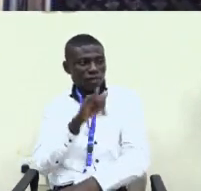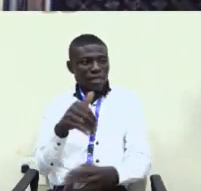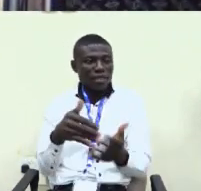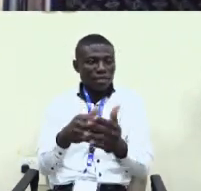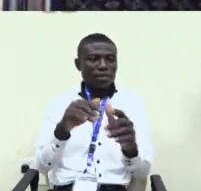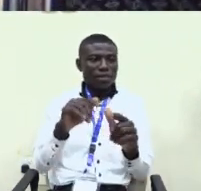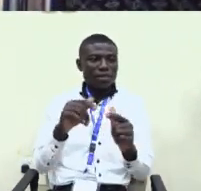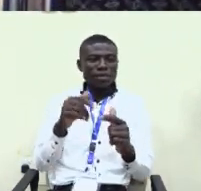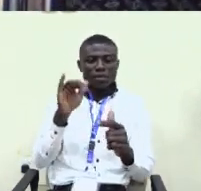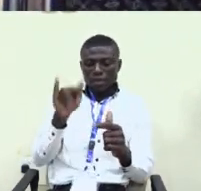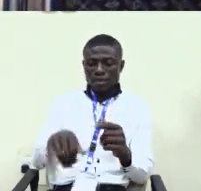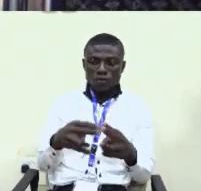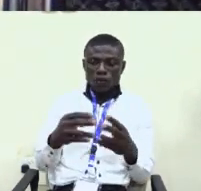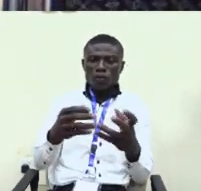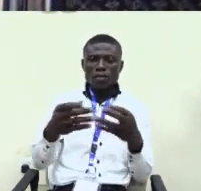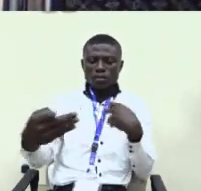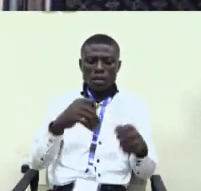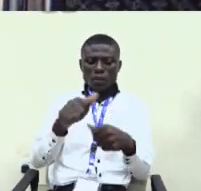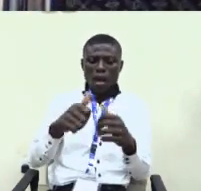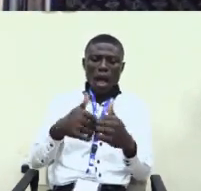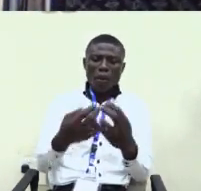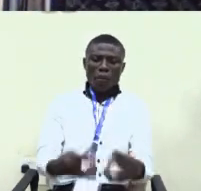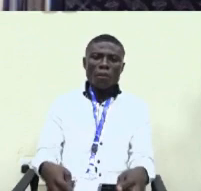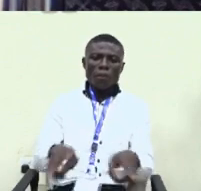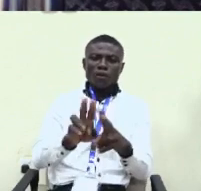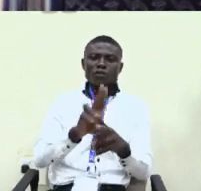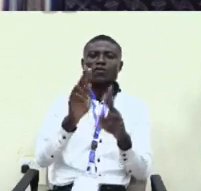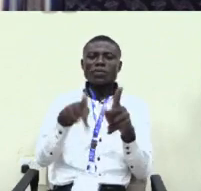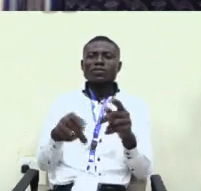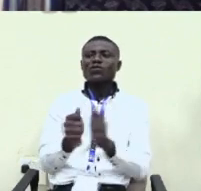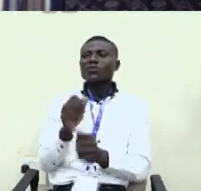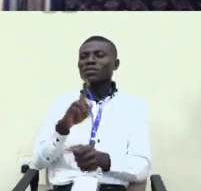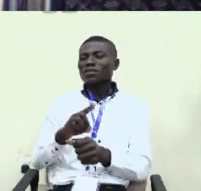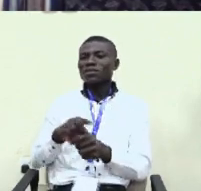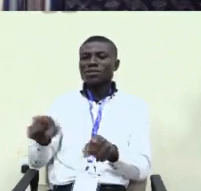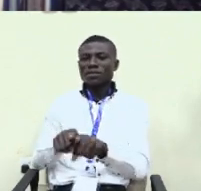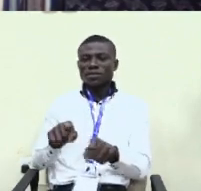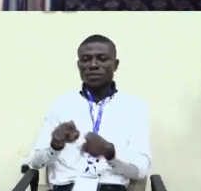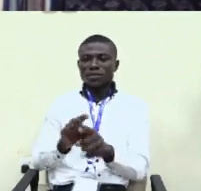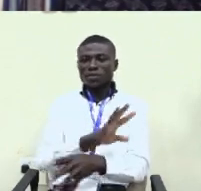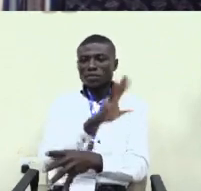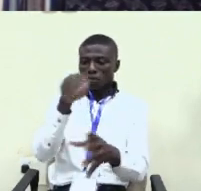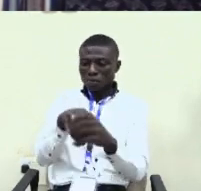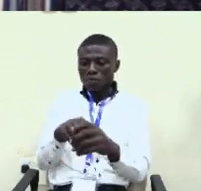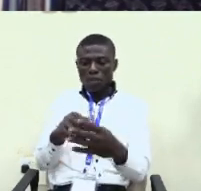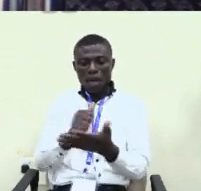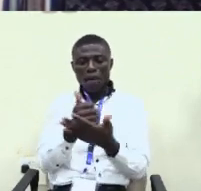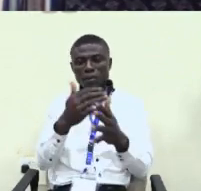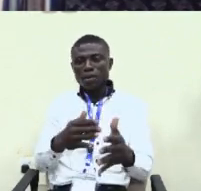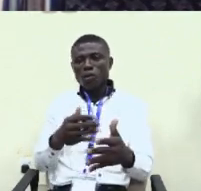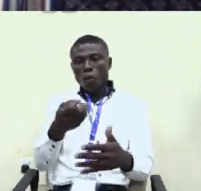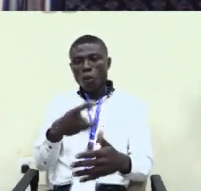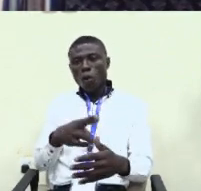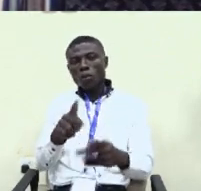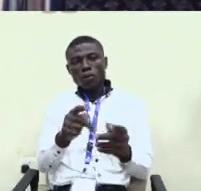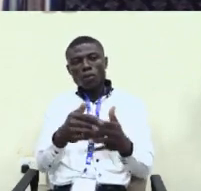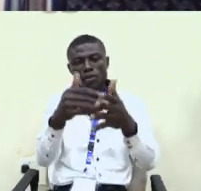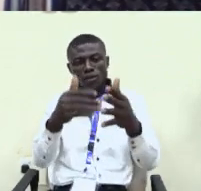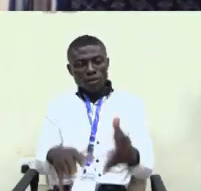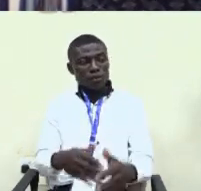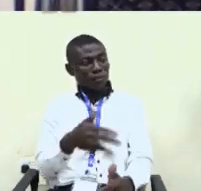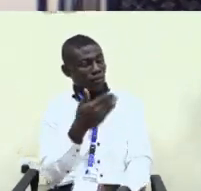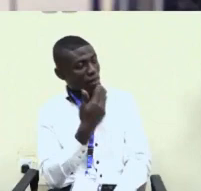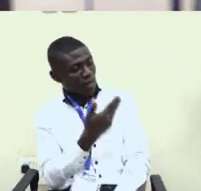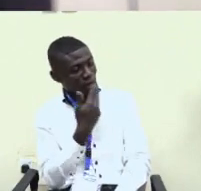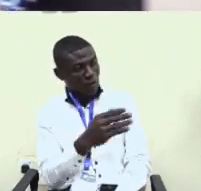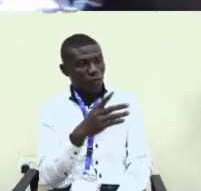So tell us a little bit about the value of using persons with disabilities as inclusive ambassadors or champions. Thank you very